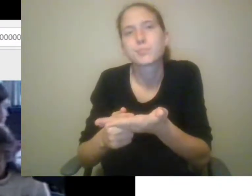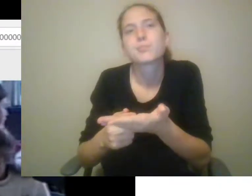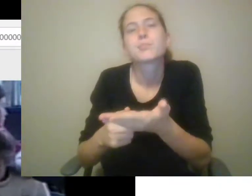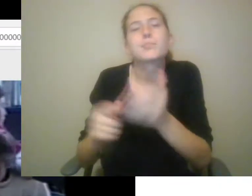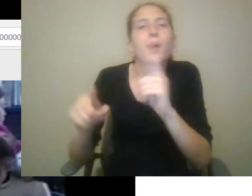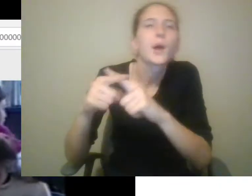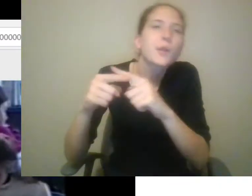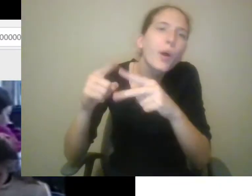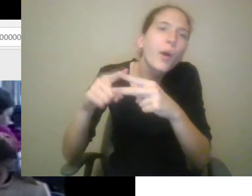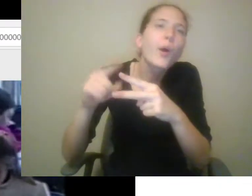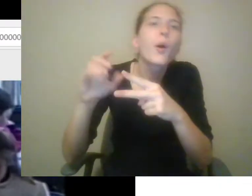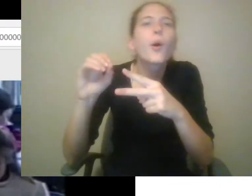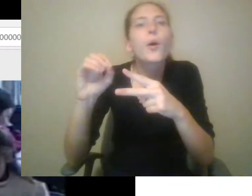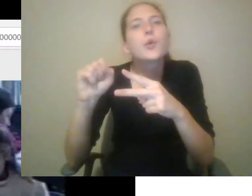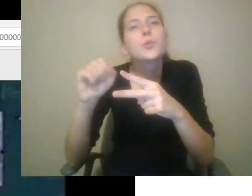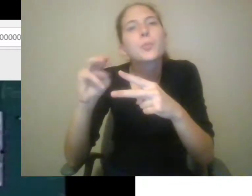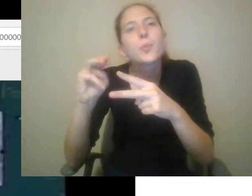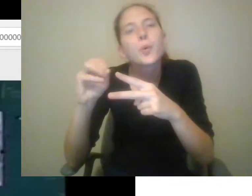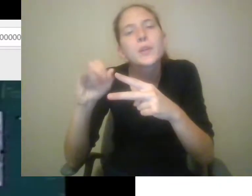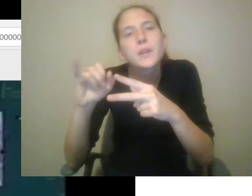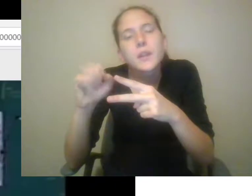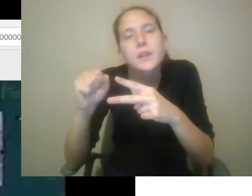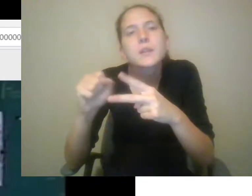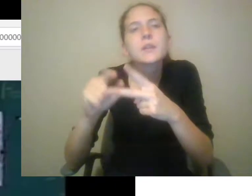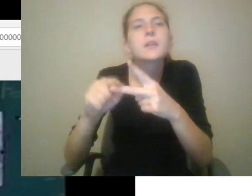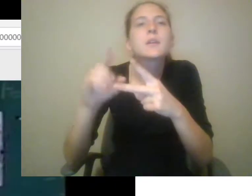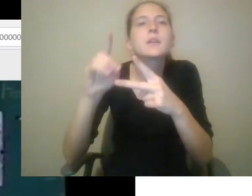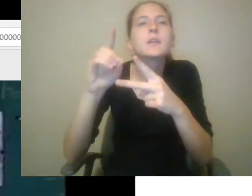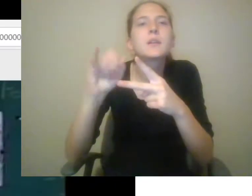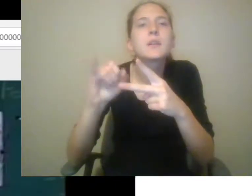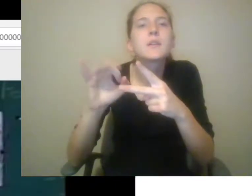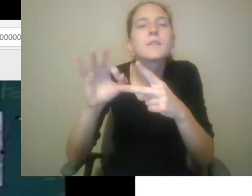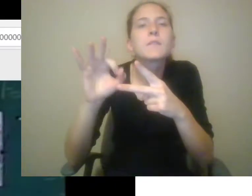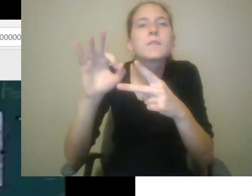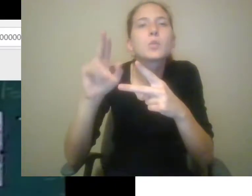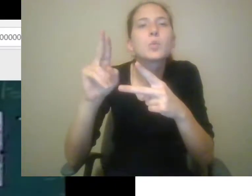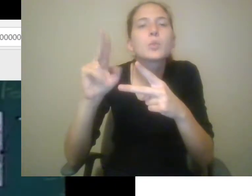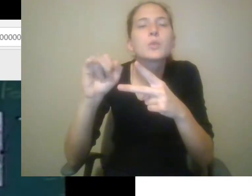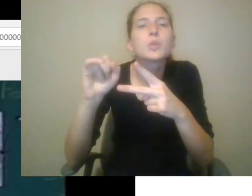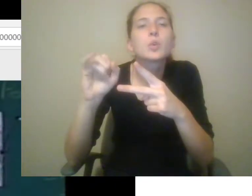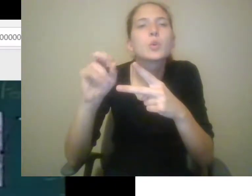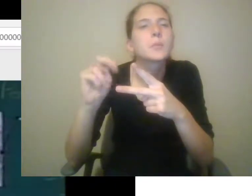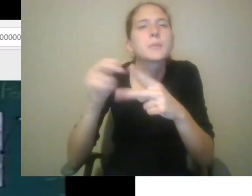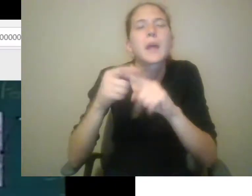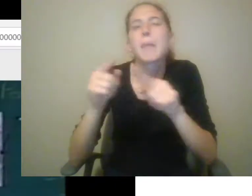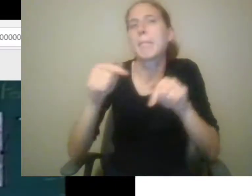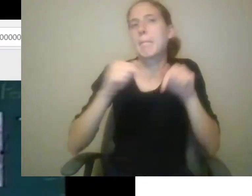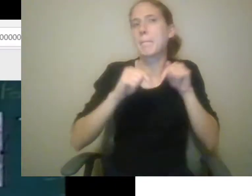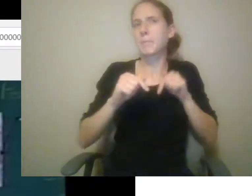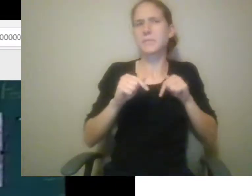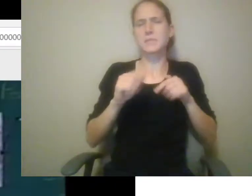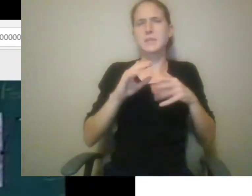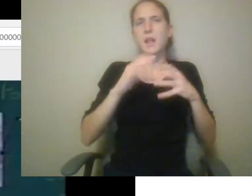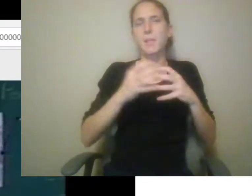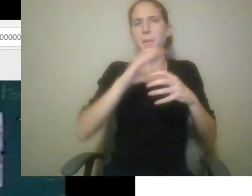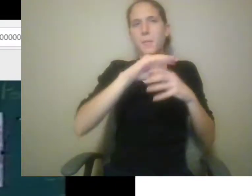few minutes. Okay. But is there any other job that the cell membrane does, or anything else we should add? Kevin?